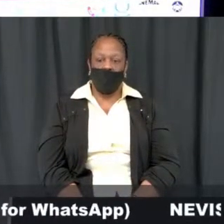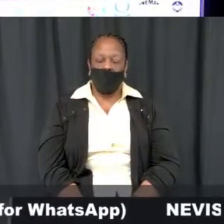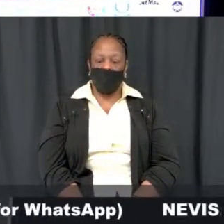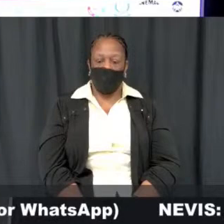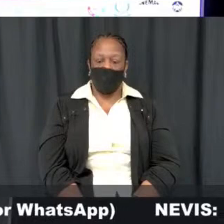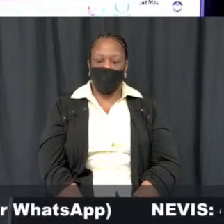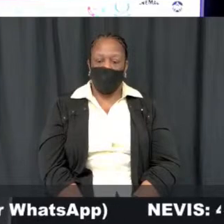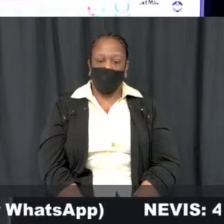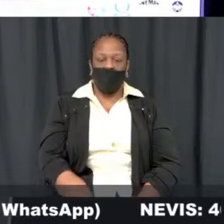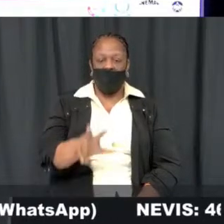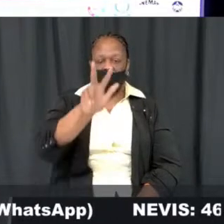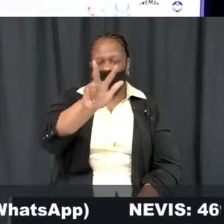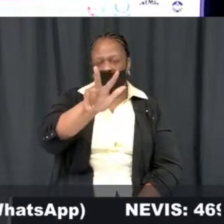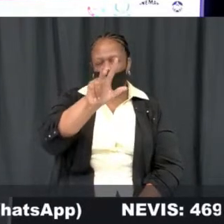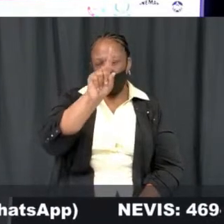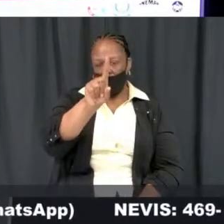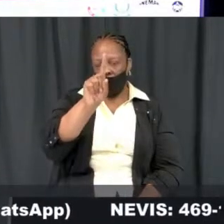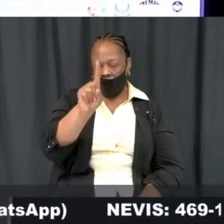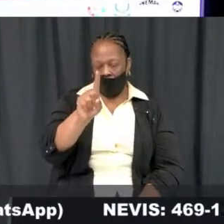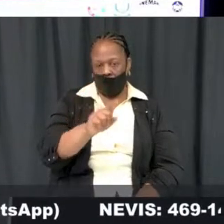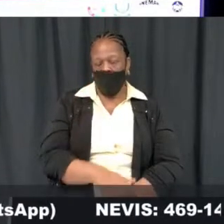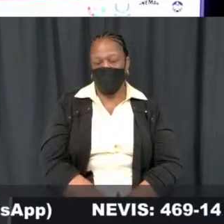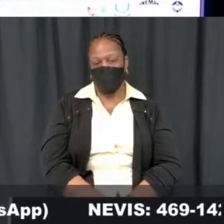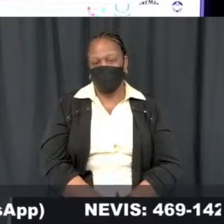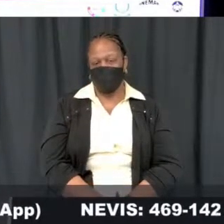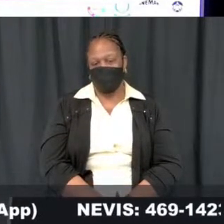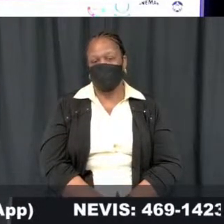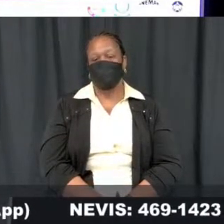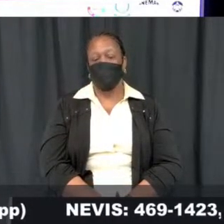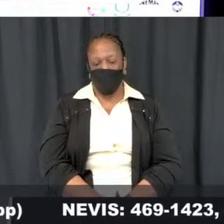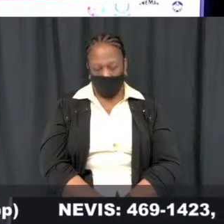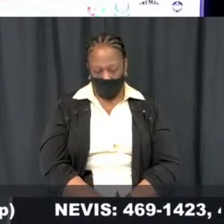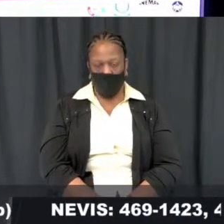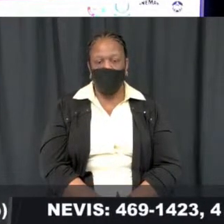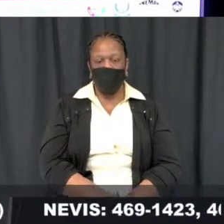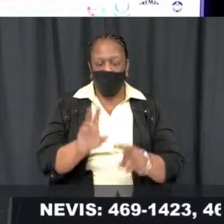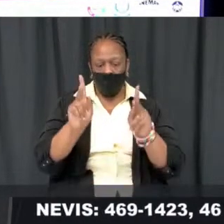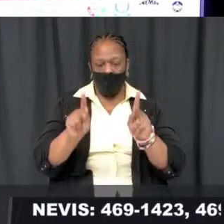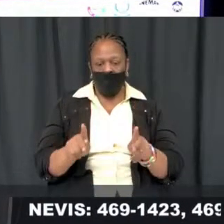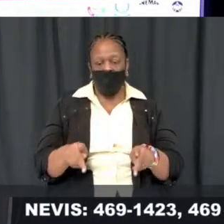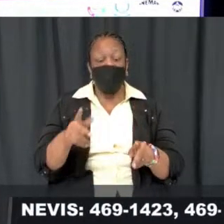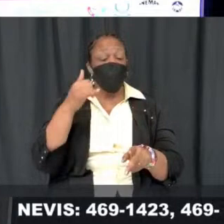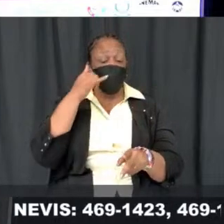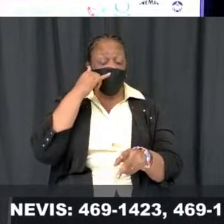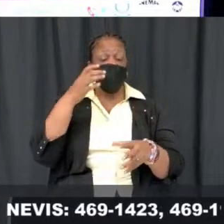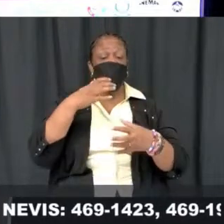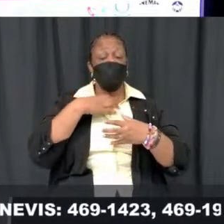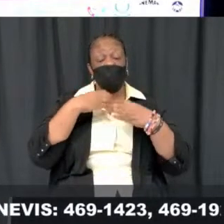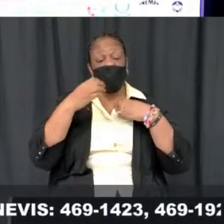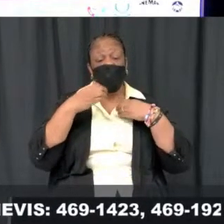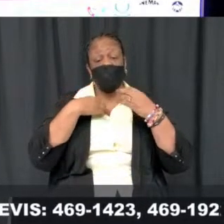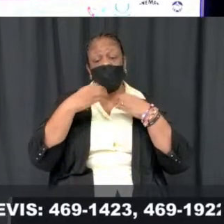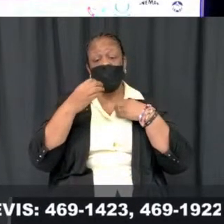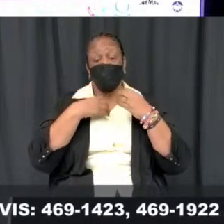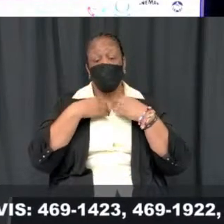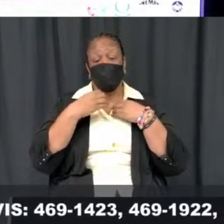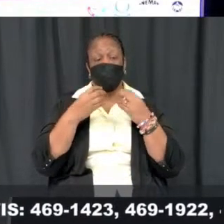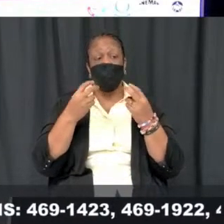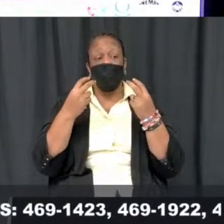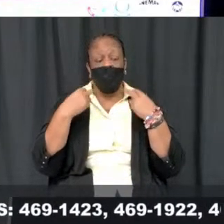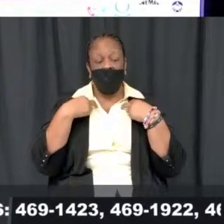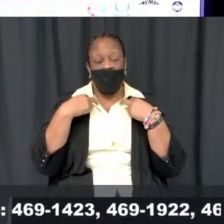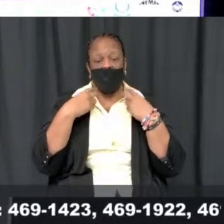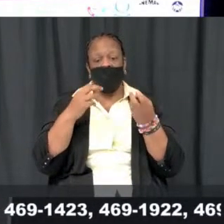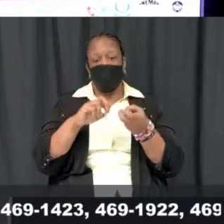up for discussion. We heard your complaints, your concerns, and the permanent secretary, who also sits on